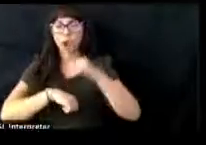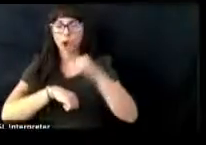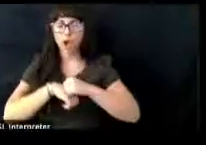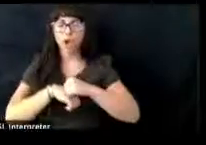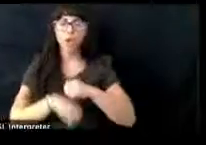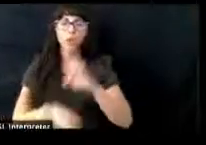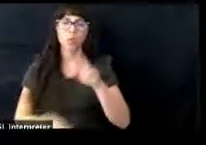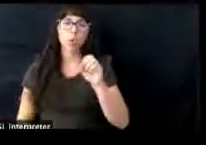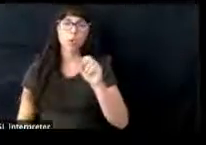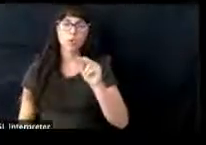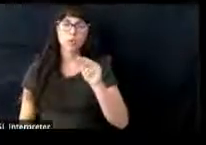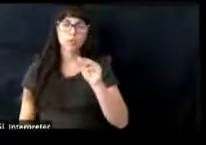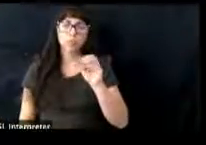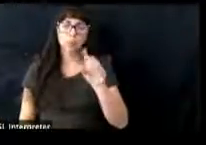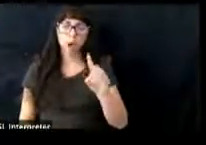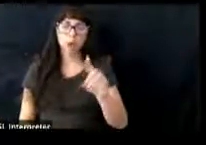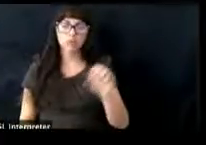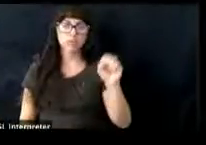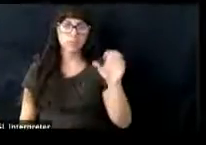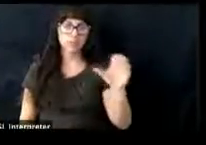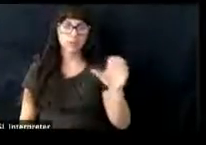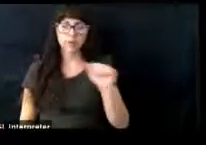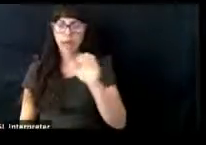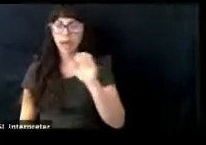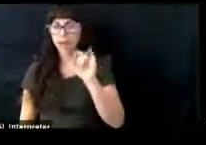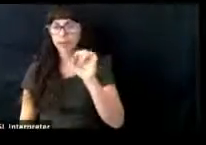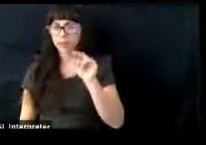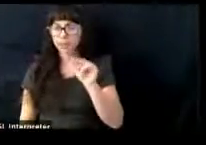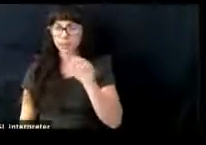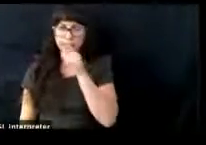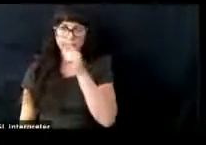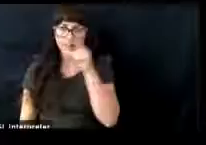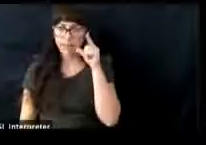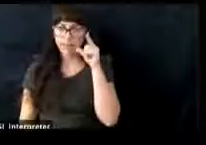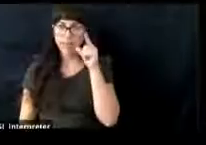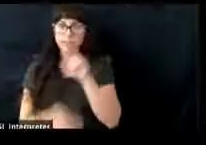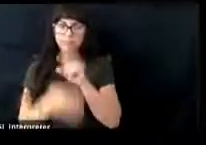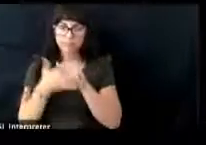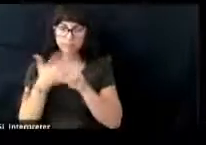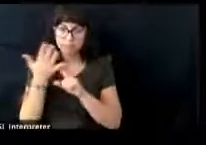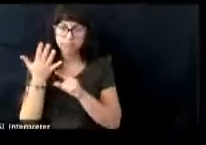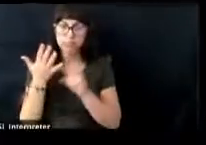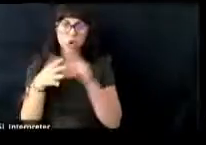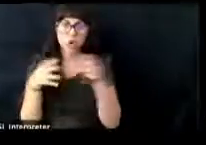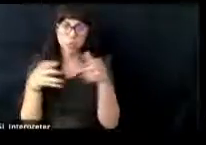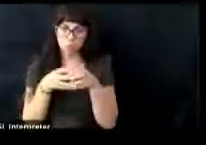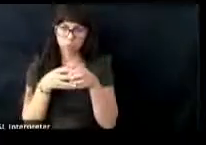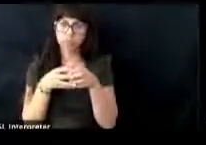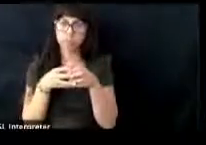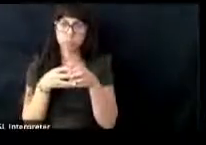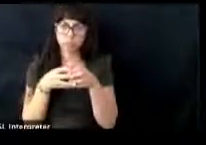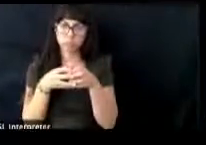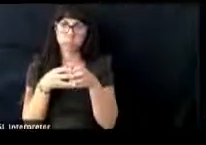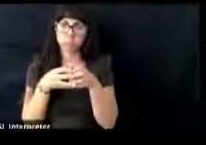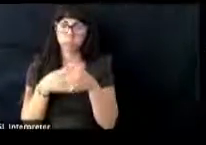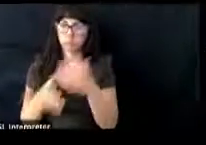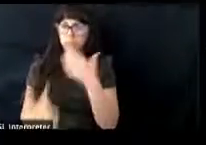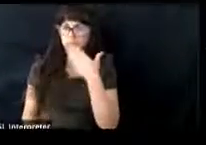Clarita, and Acton. Well, and those are the ones that are more or less closest. Gracias, thank